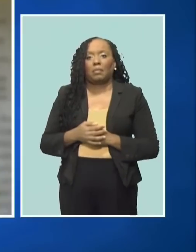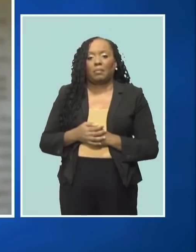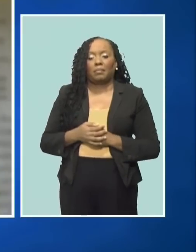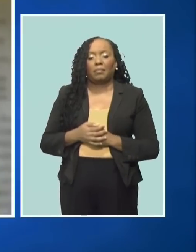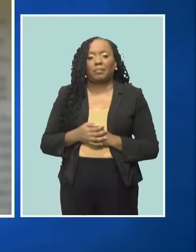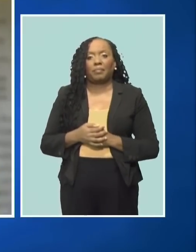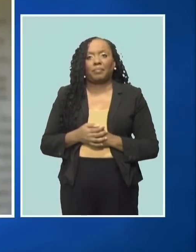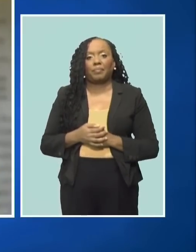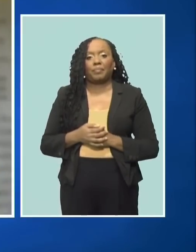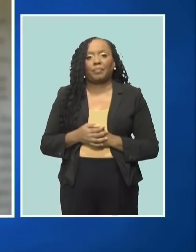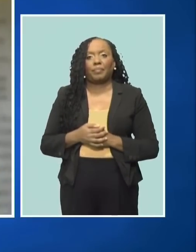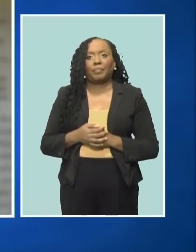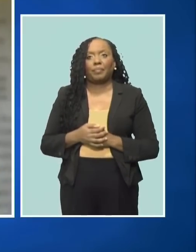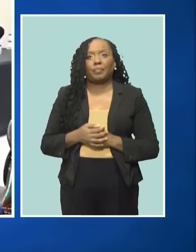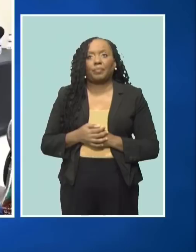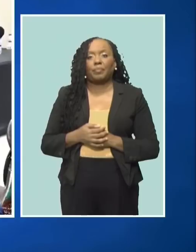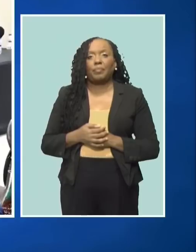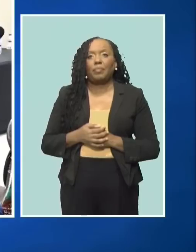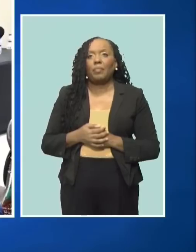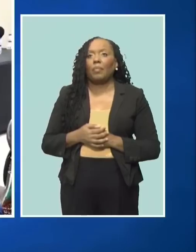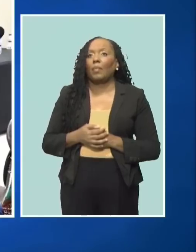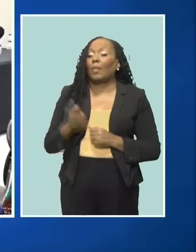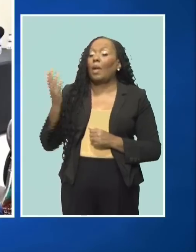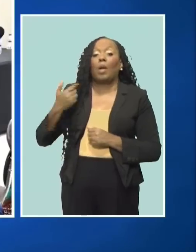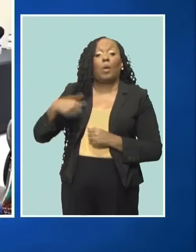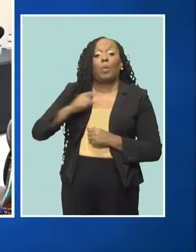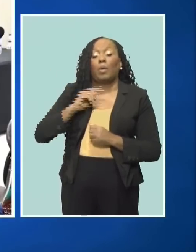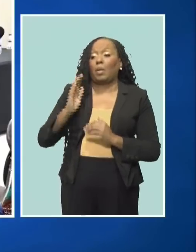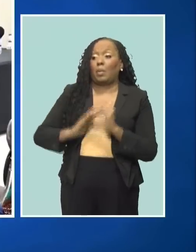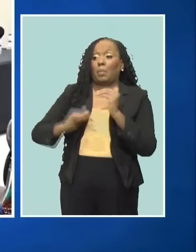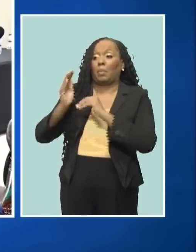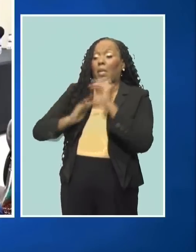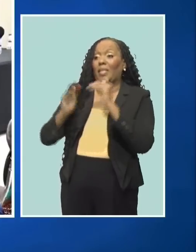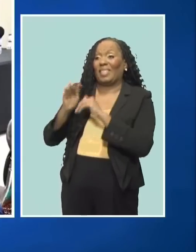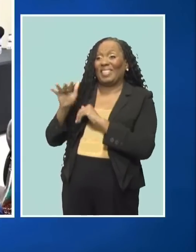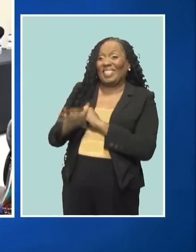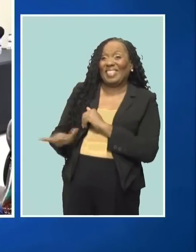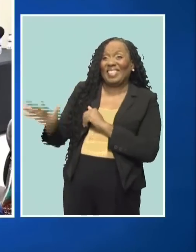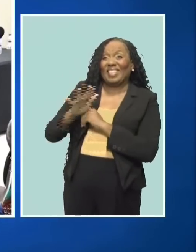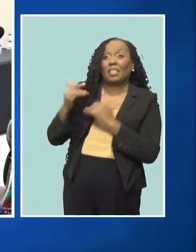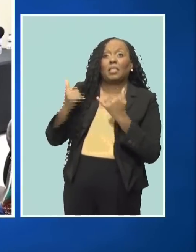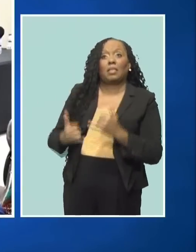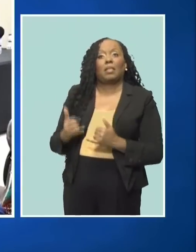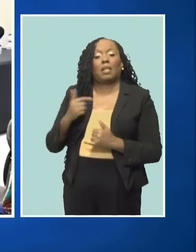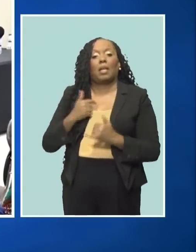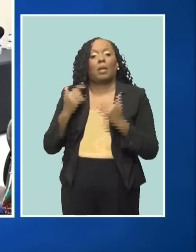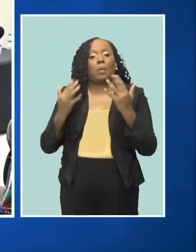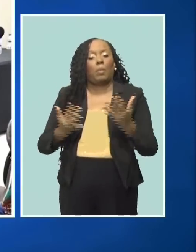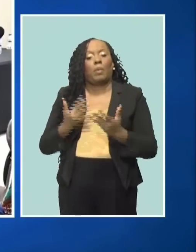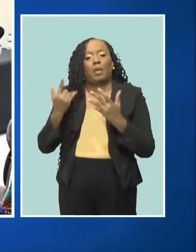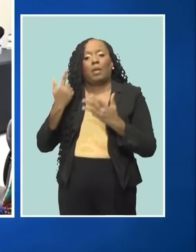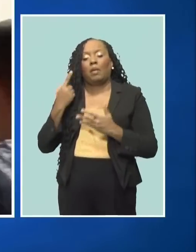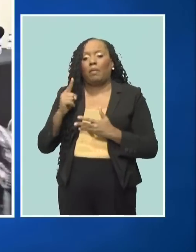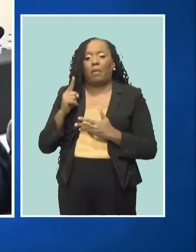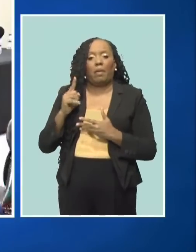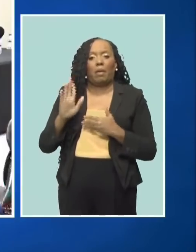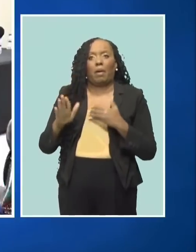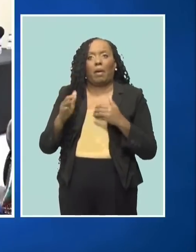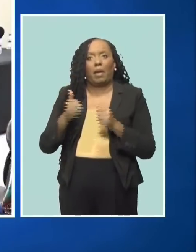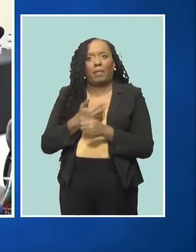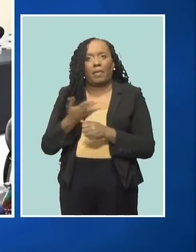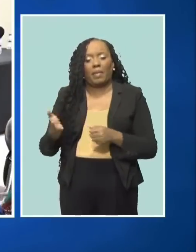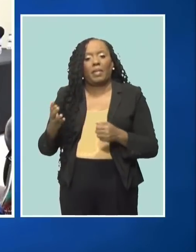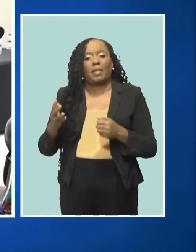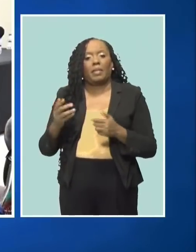there, the facilities are being built. Santia knows I'm waiting for the one in Warrens. I spoke to